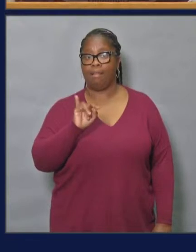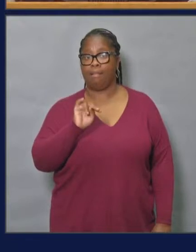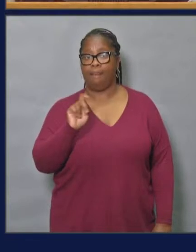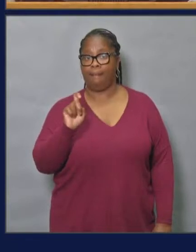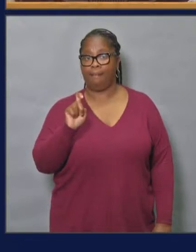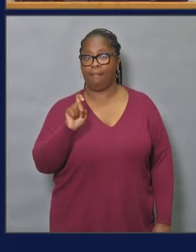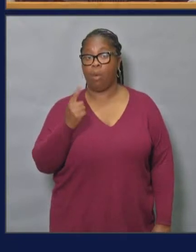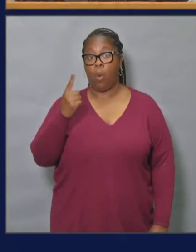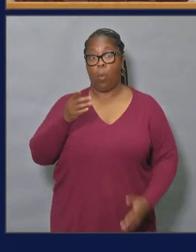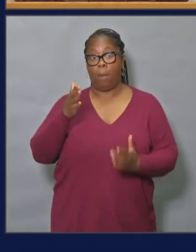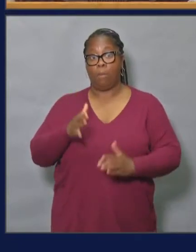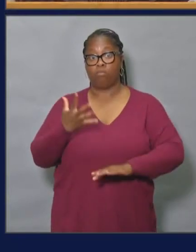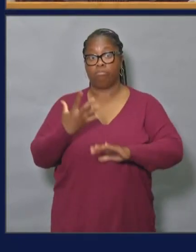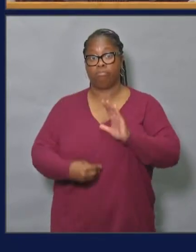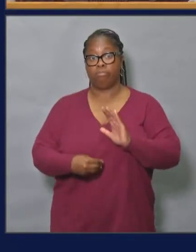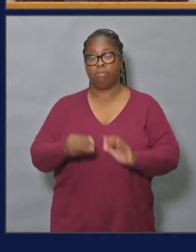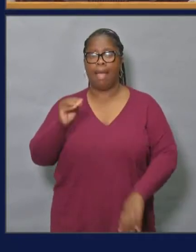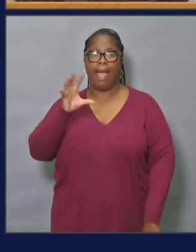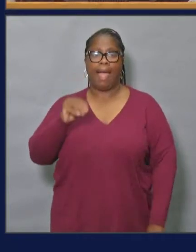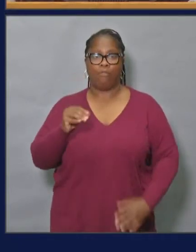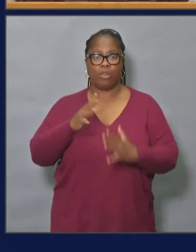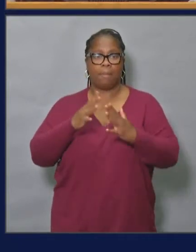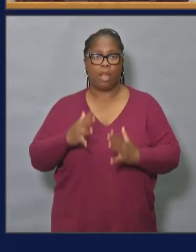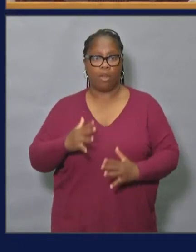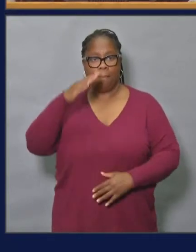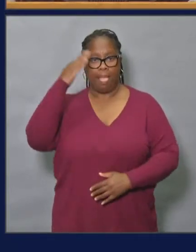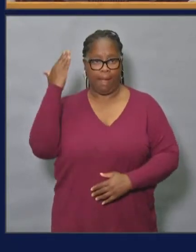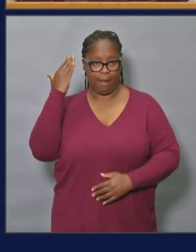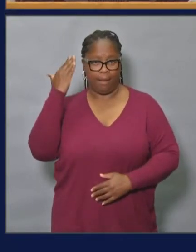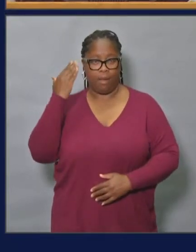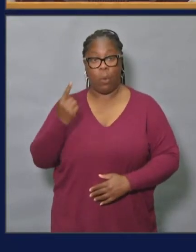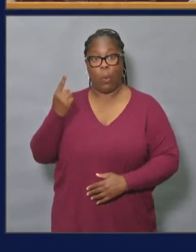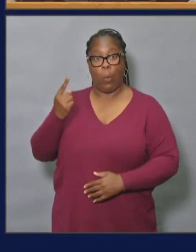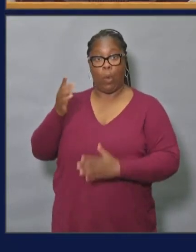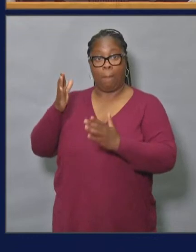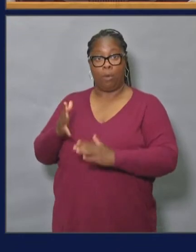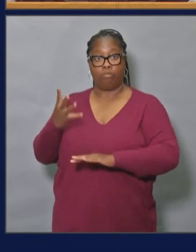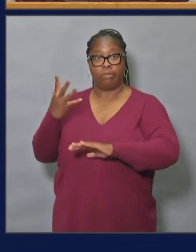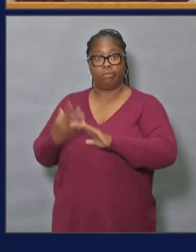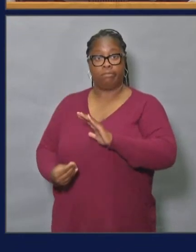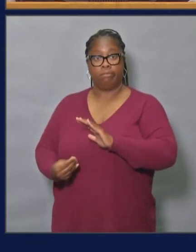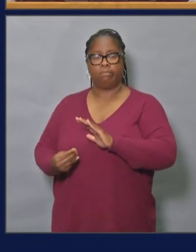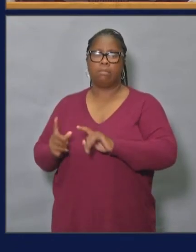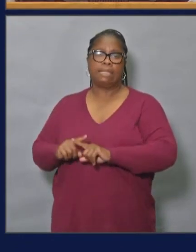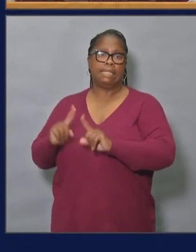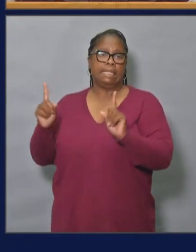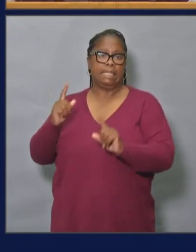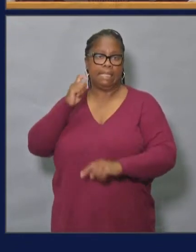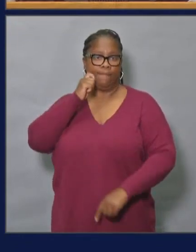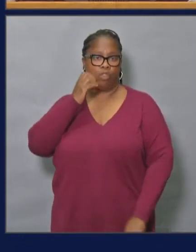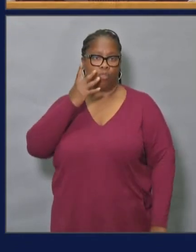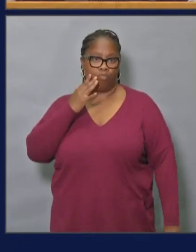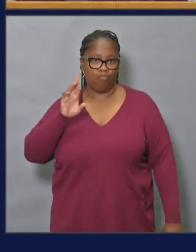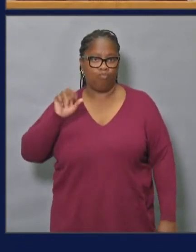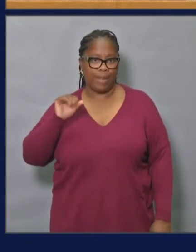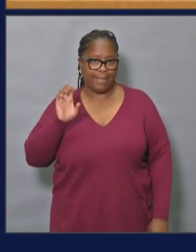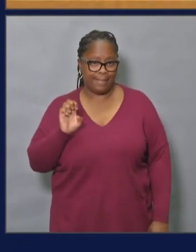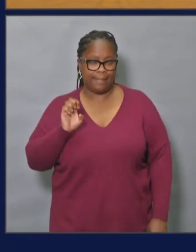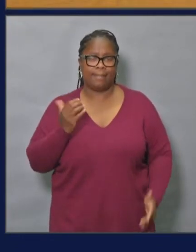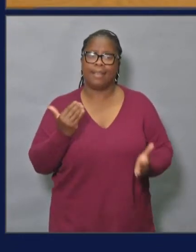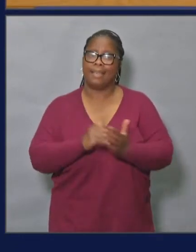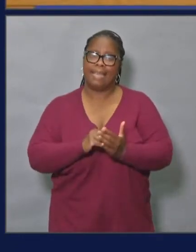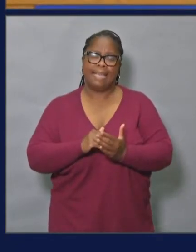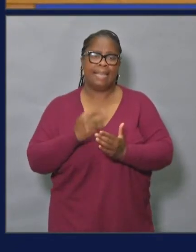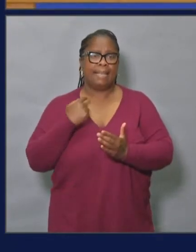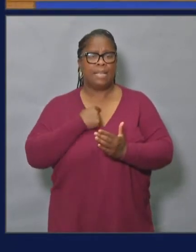who died was African American, and 1 person who died identified as another race. And again, our thoughts and prayers are